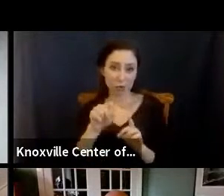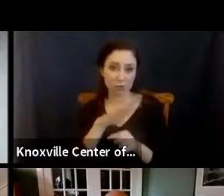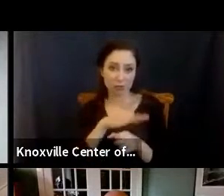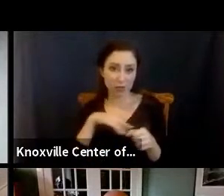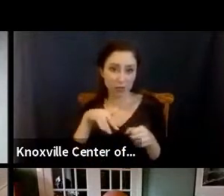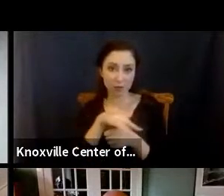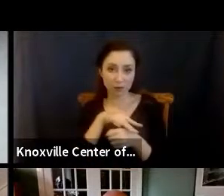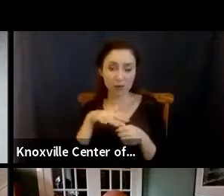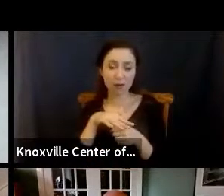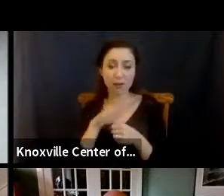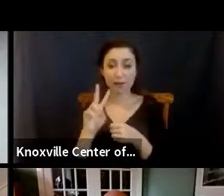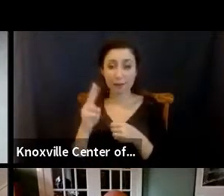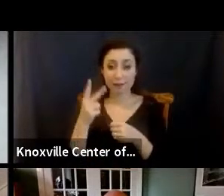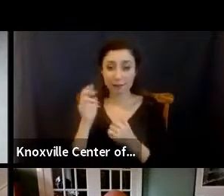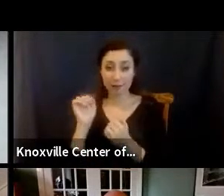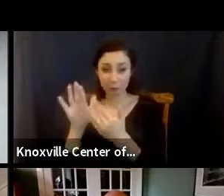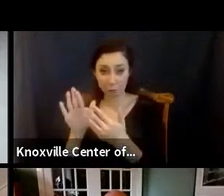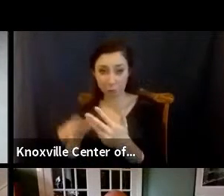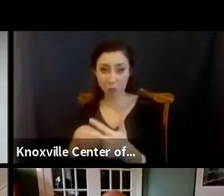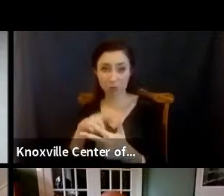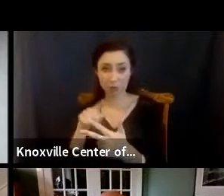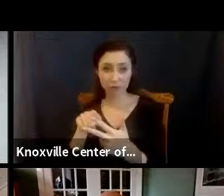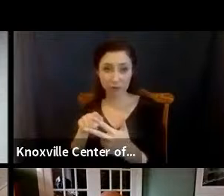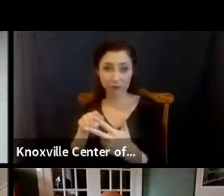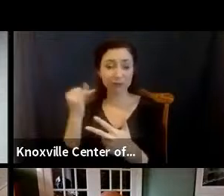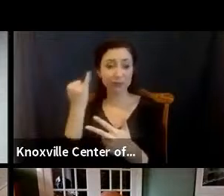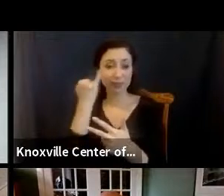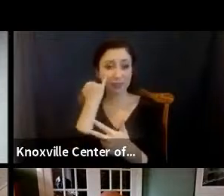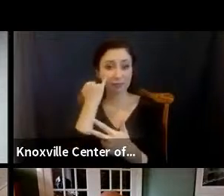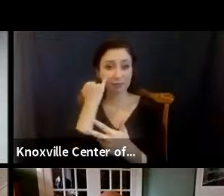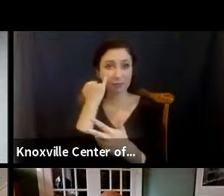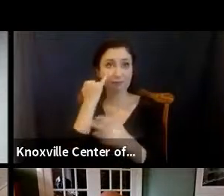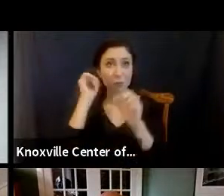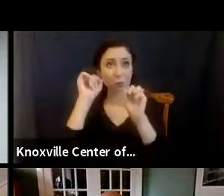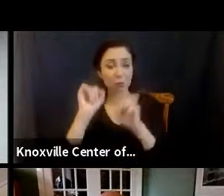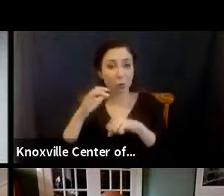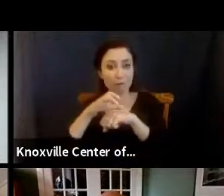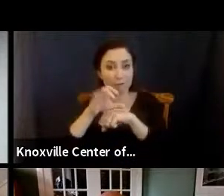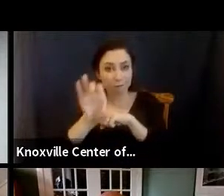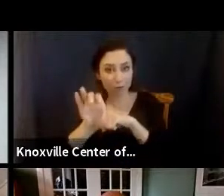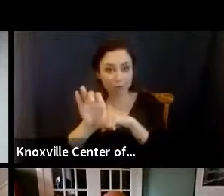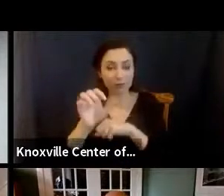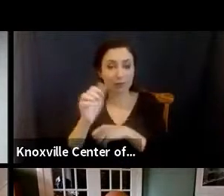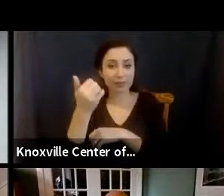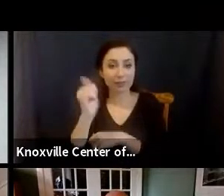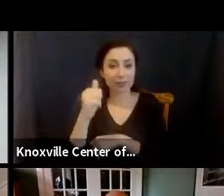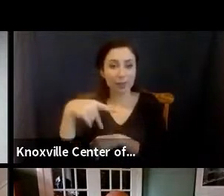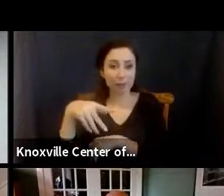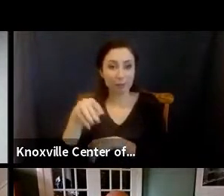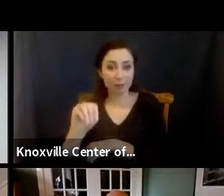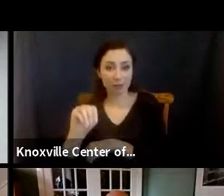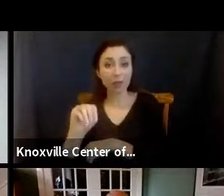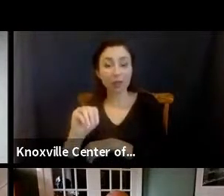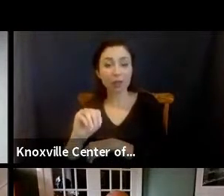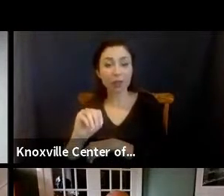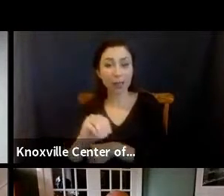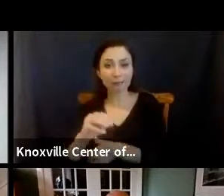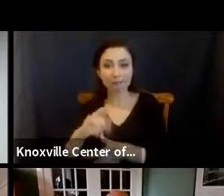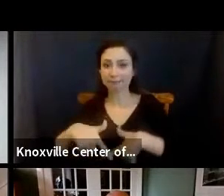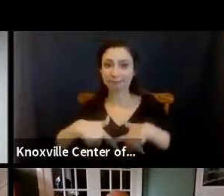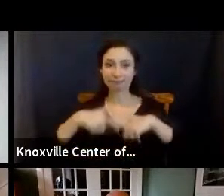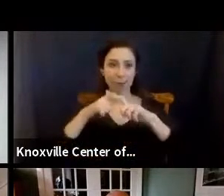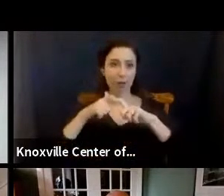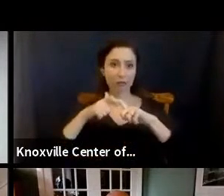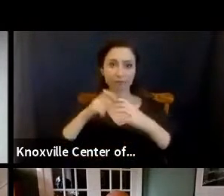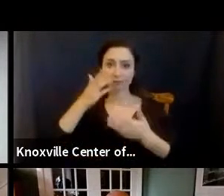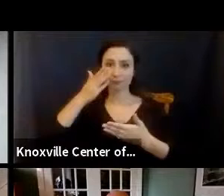A second approach would be, if it was more enforceable, at 10 p.m. stop alcohol